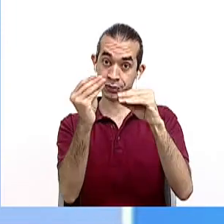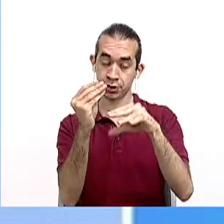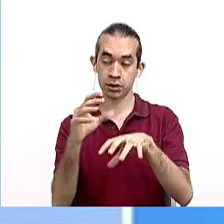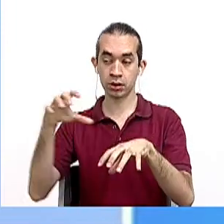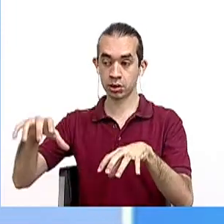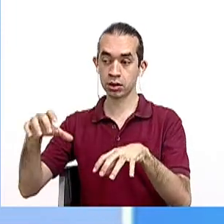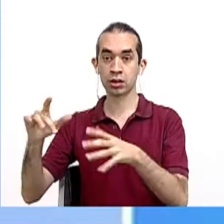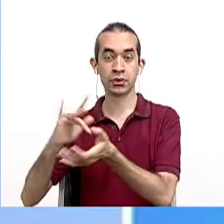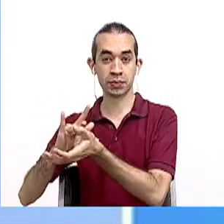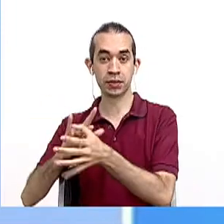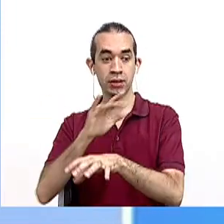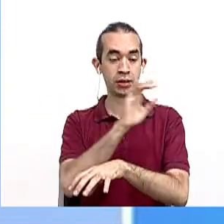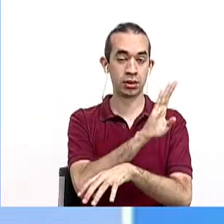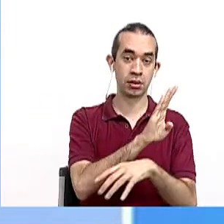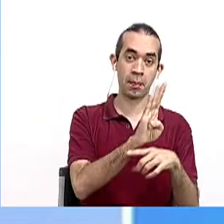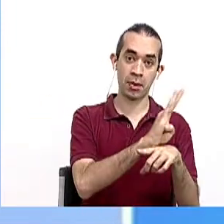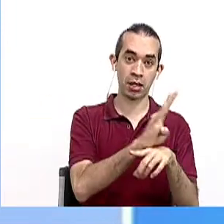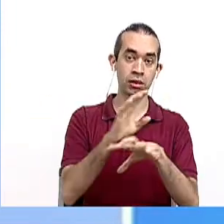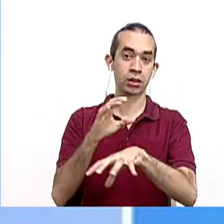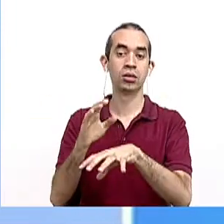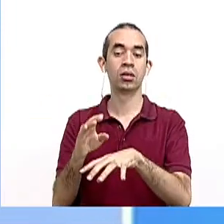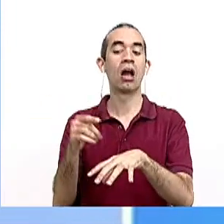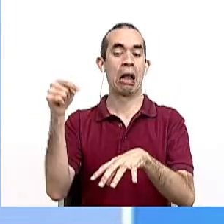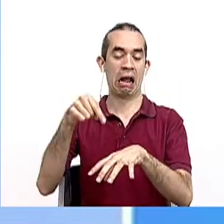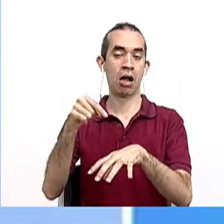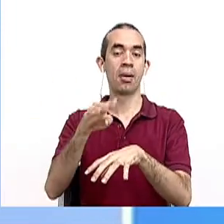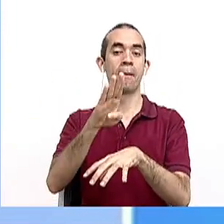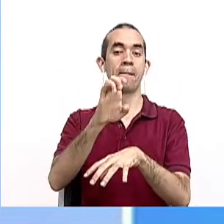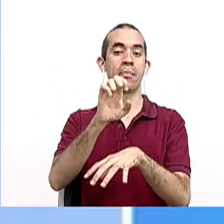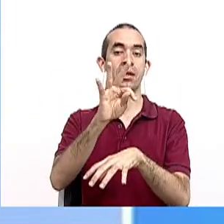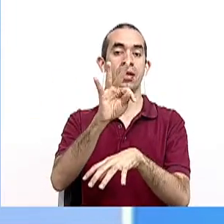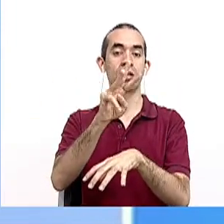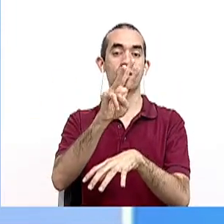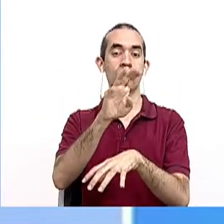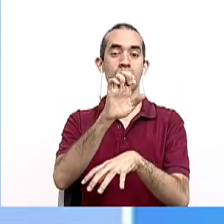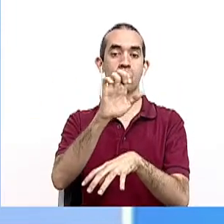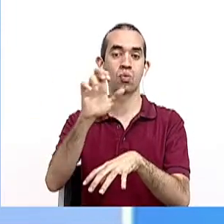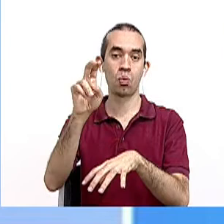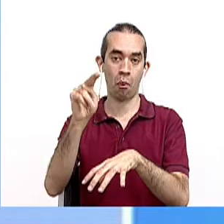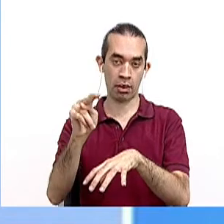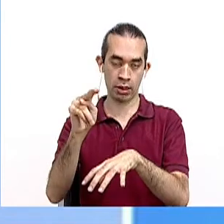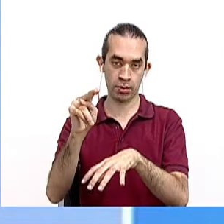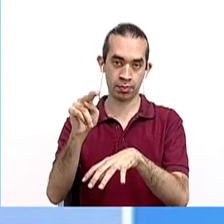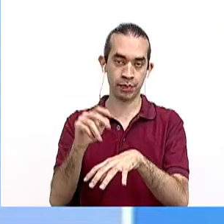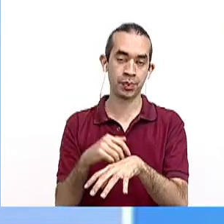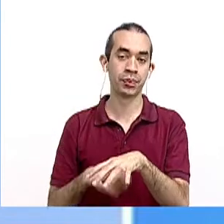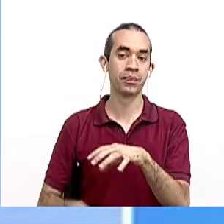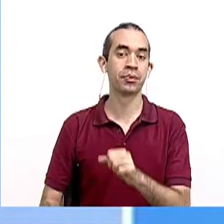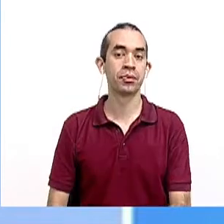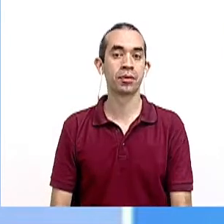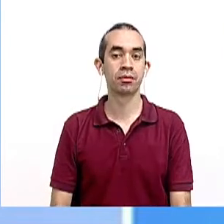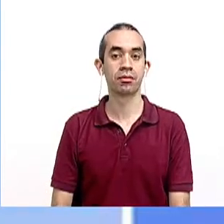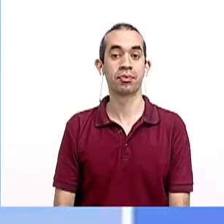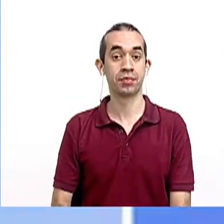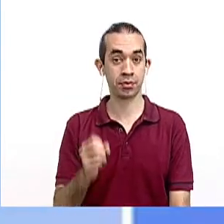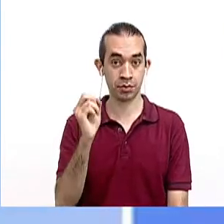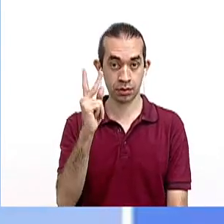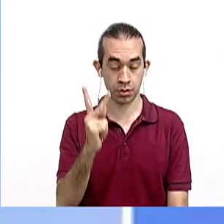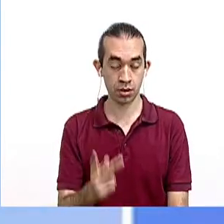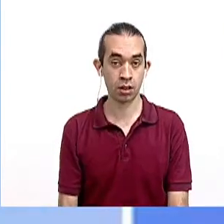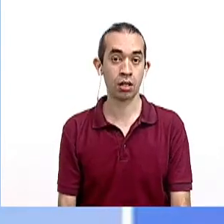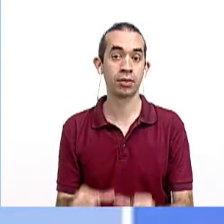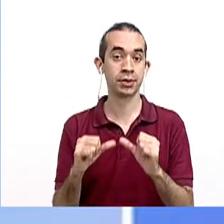the bank, okay? There is a flower shop between the drugstore and the bank. Okay, now